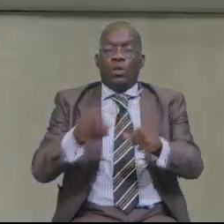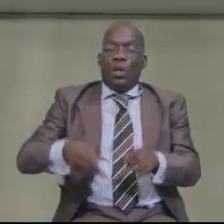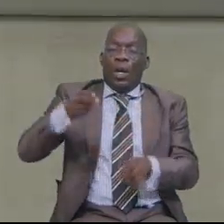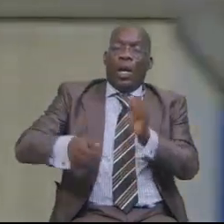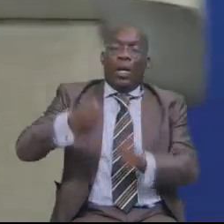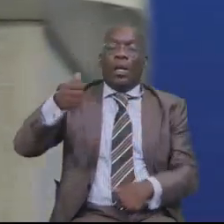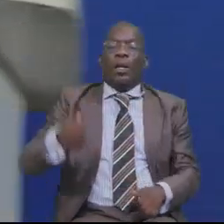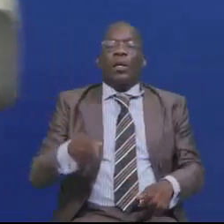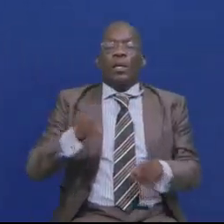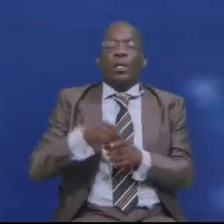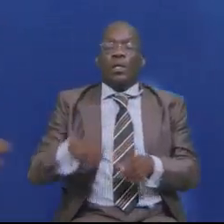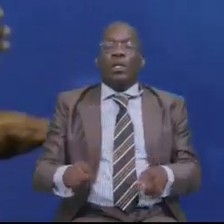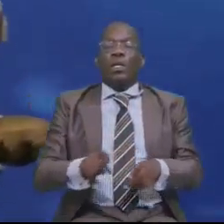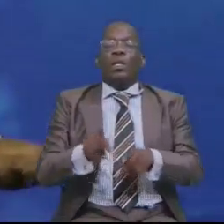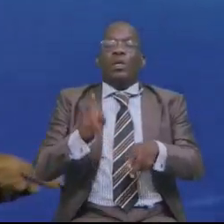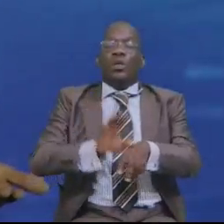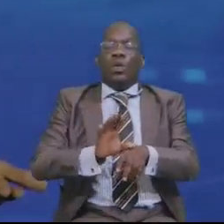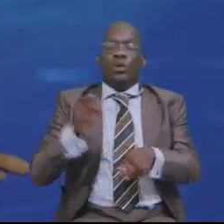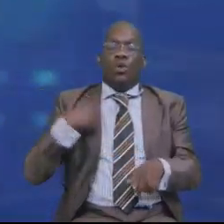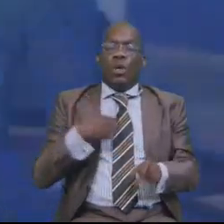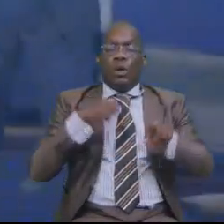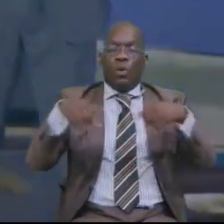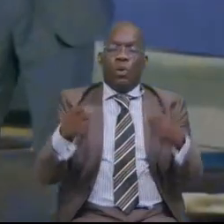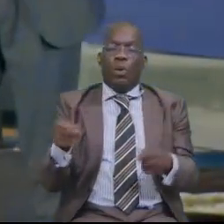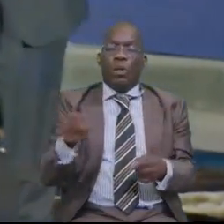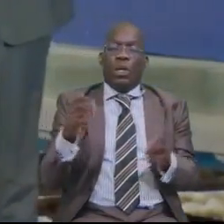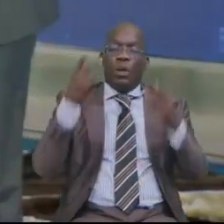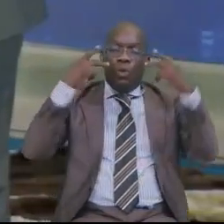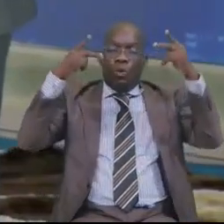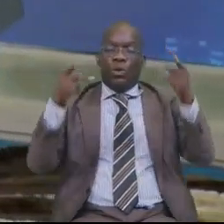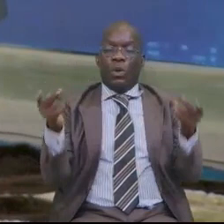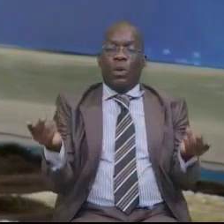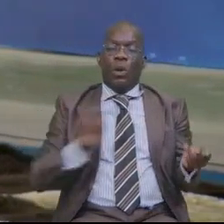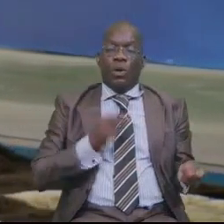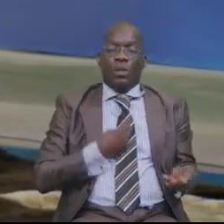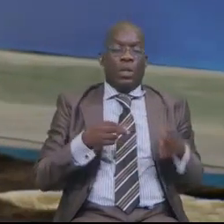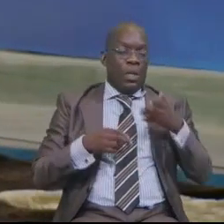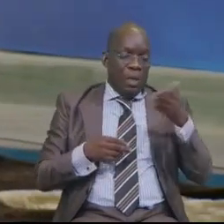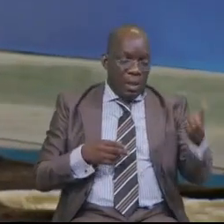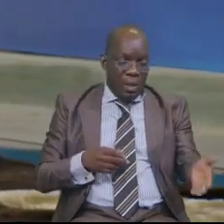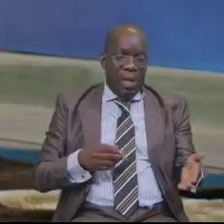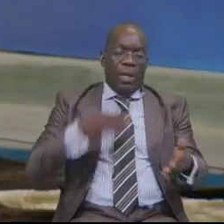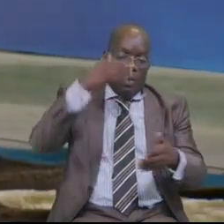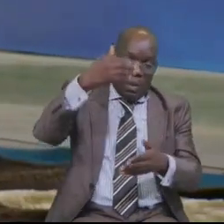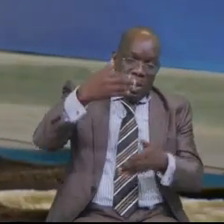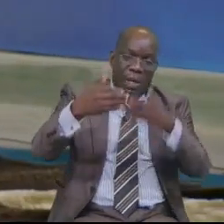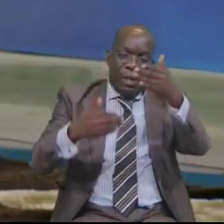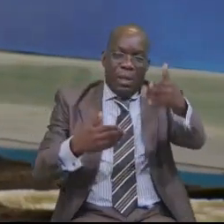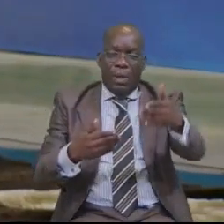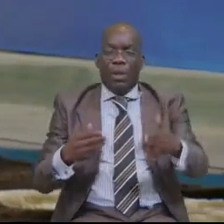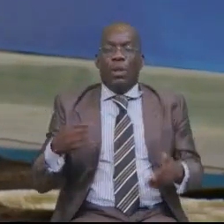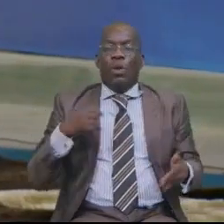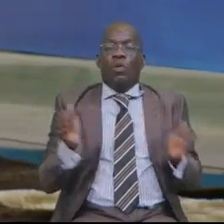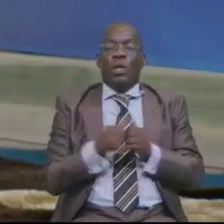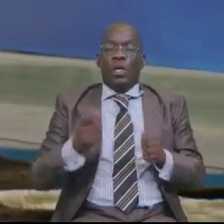where we belong to, and they promote us here and there and there, and then with the position